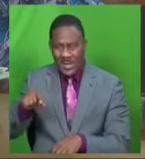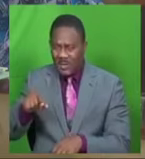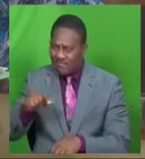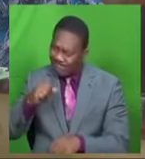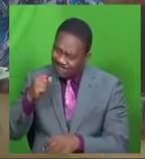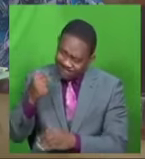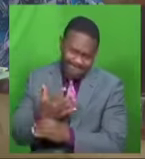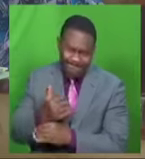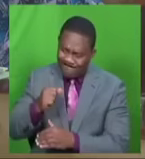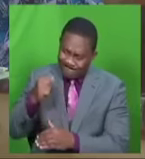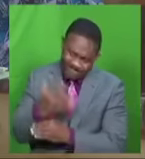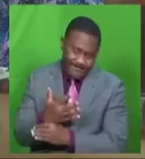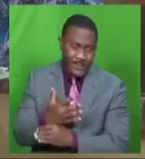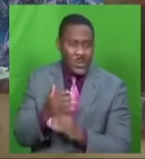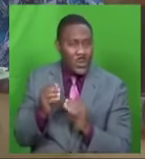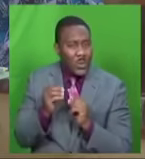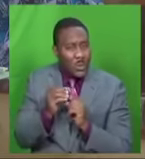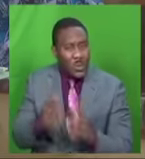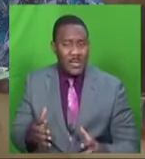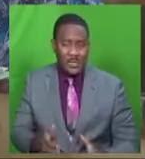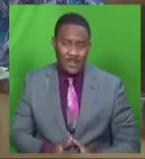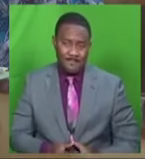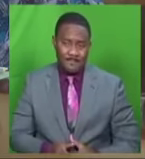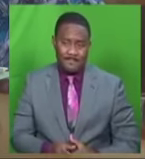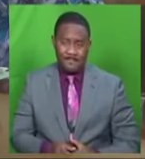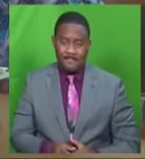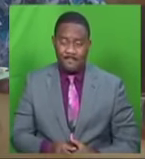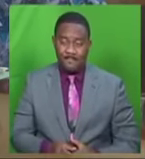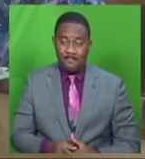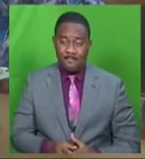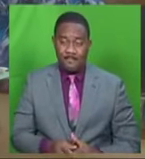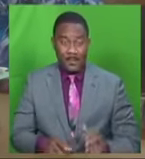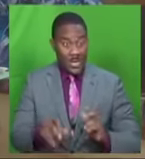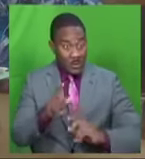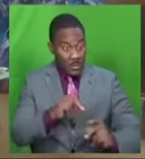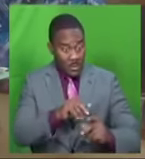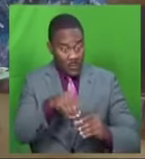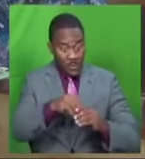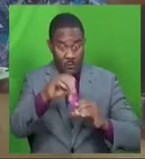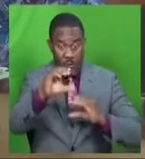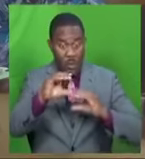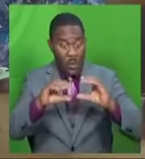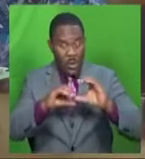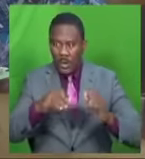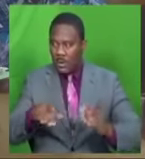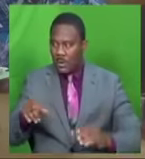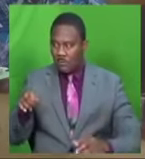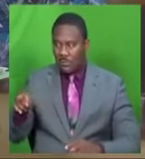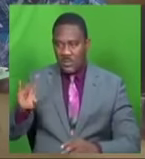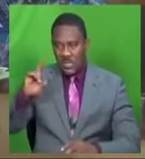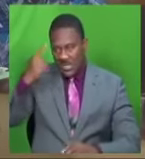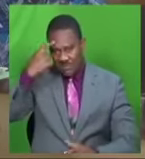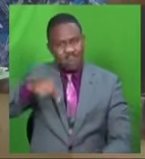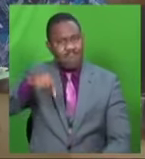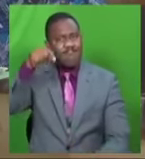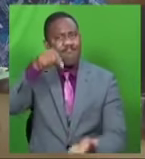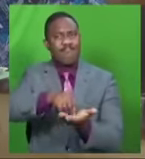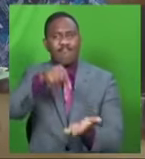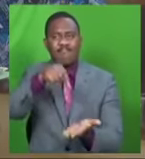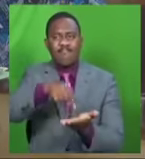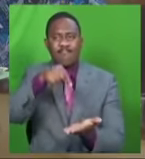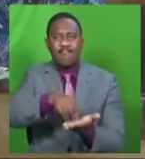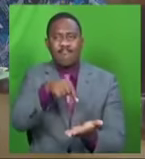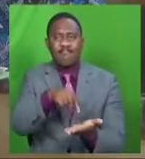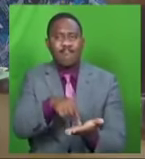The Speaker, government owes a lot of contractors. Government has not been able to pay contractors who work